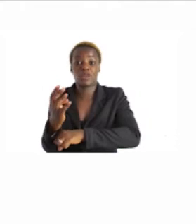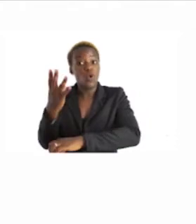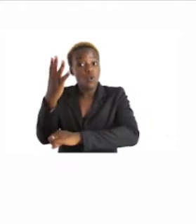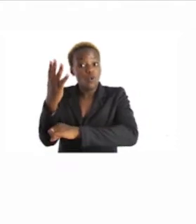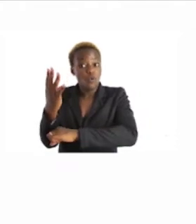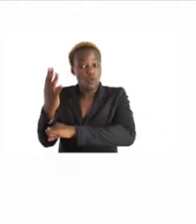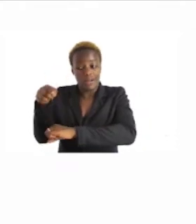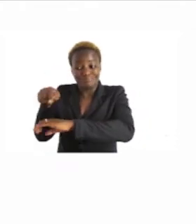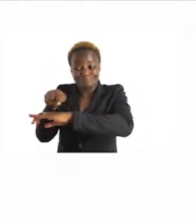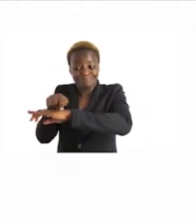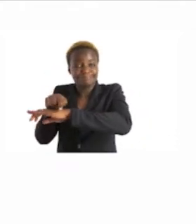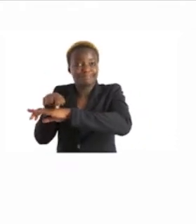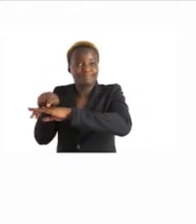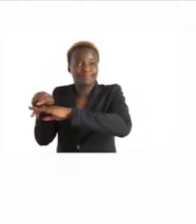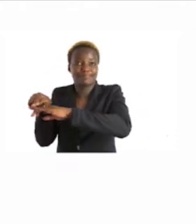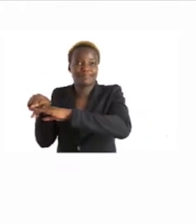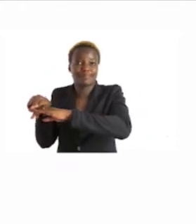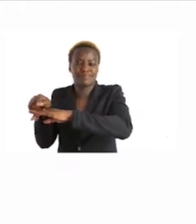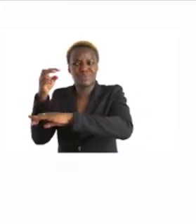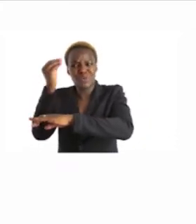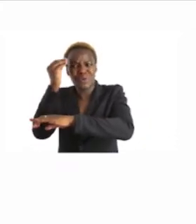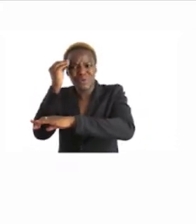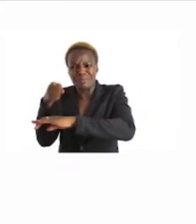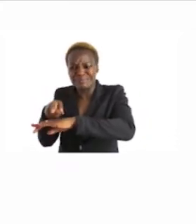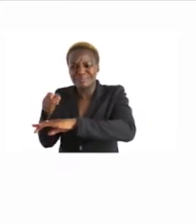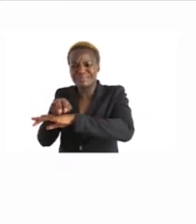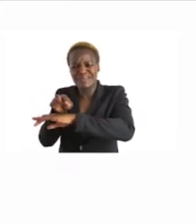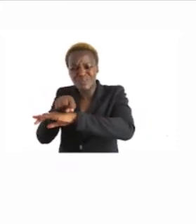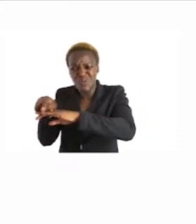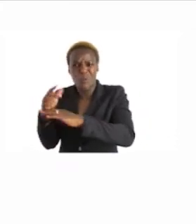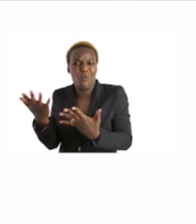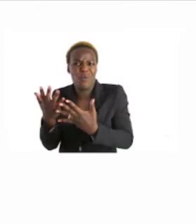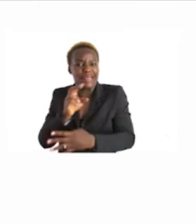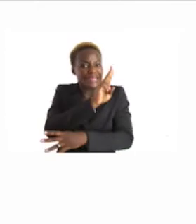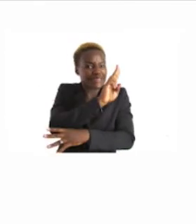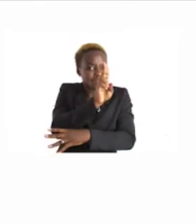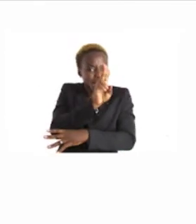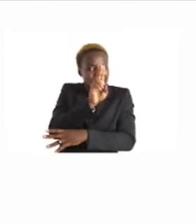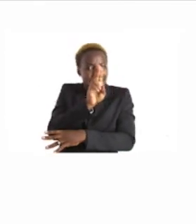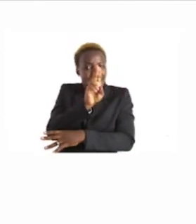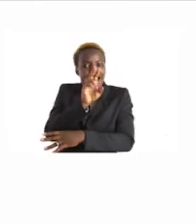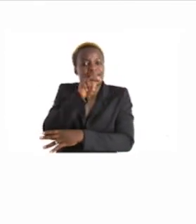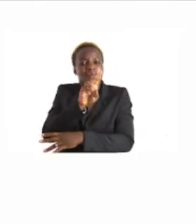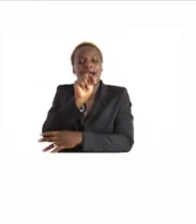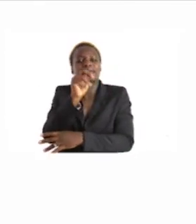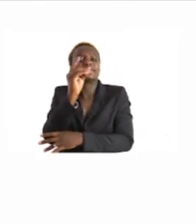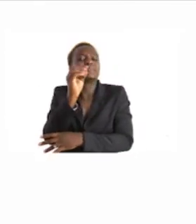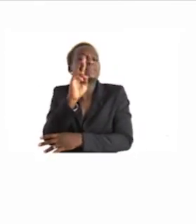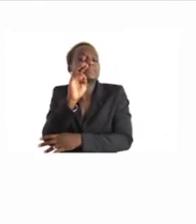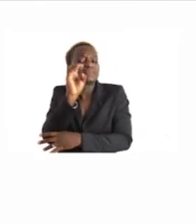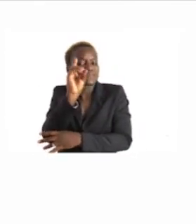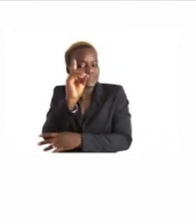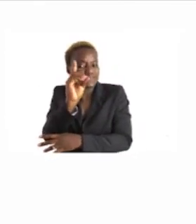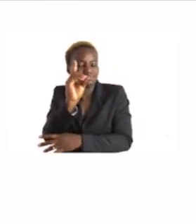4 is the one that is underlined. So we want to know the place. With other words, we want to know the word, the name of